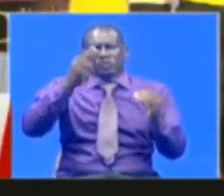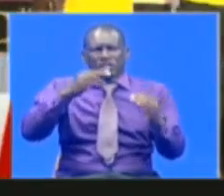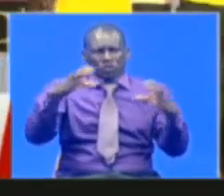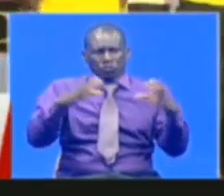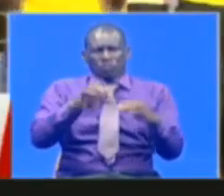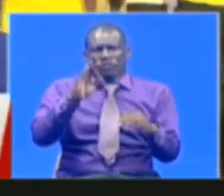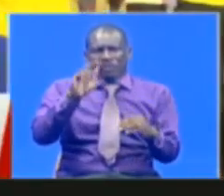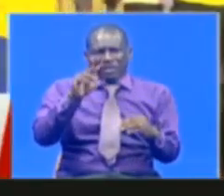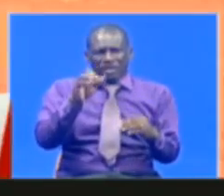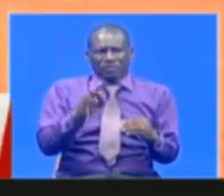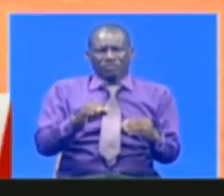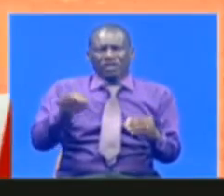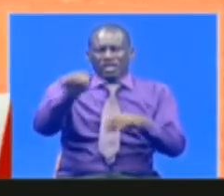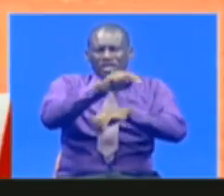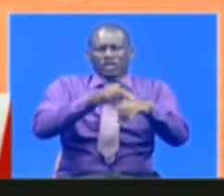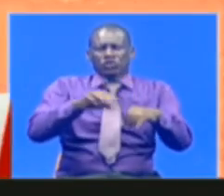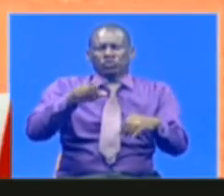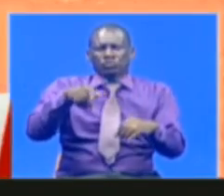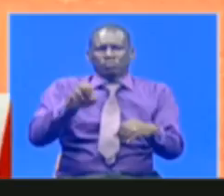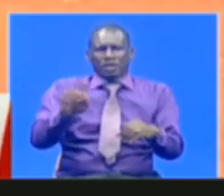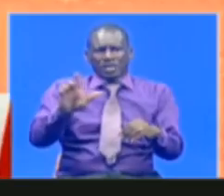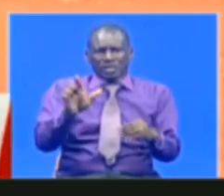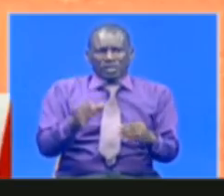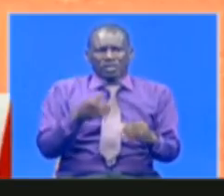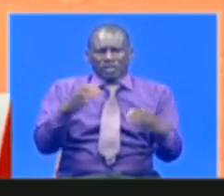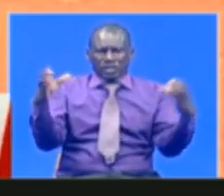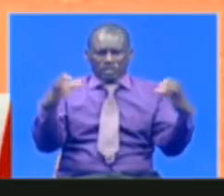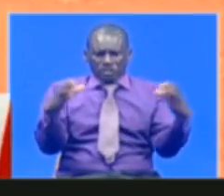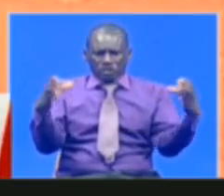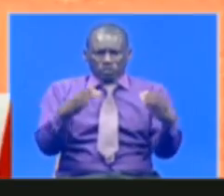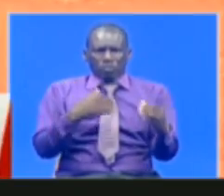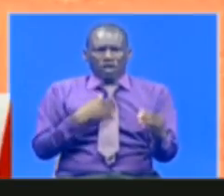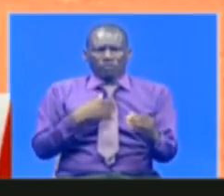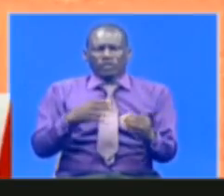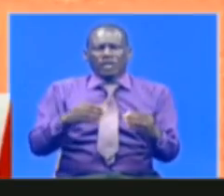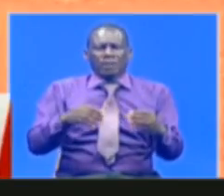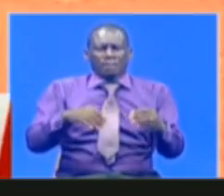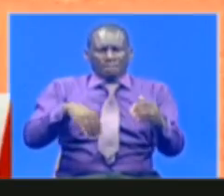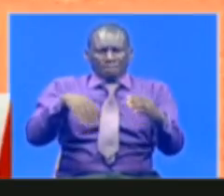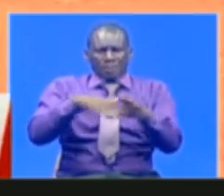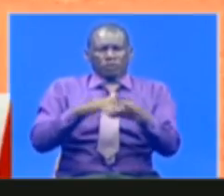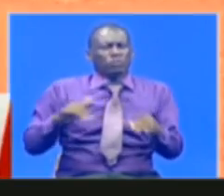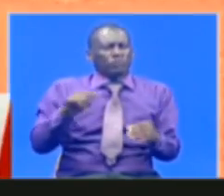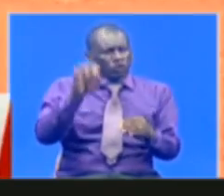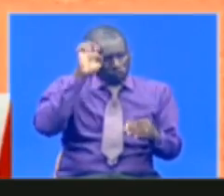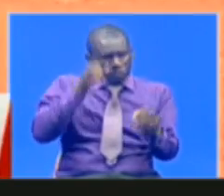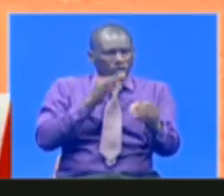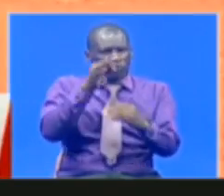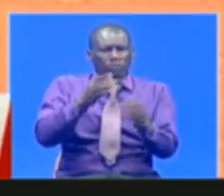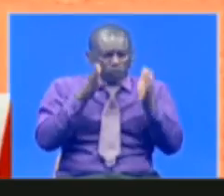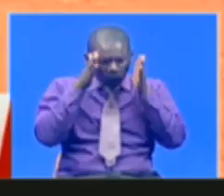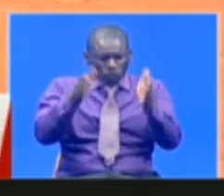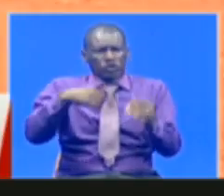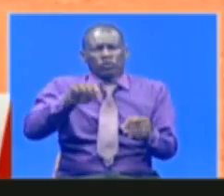FKF National Super League. The team has a dream of shipping stars to Europe in the future, but at the moment, their focus is winning